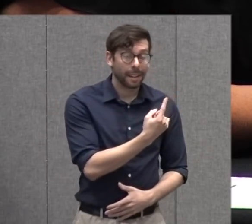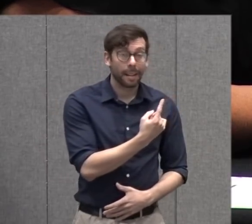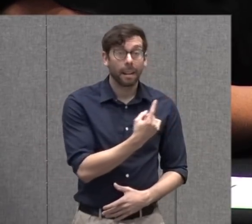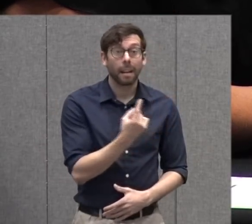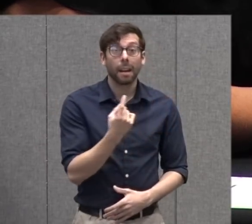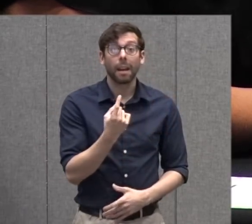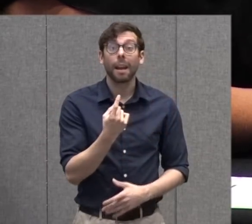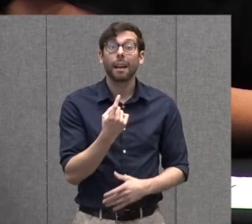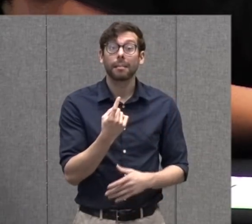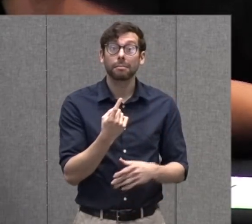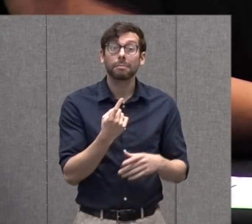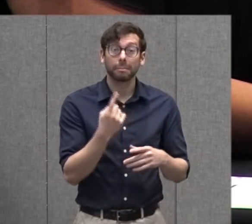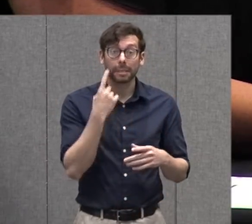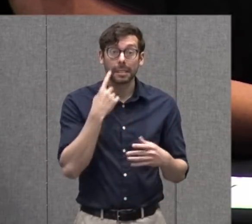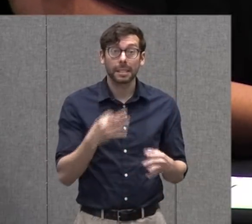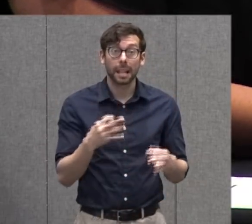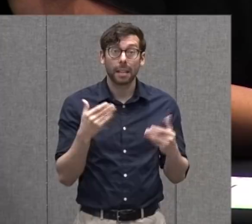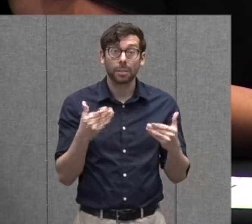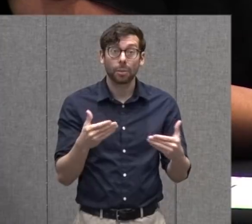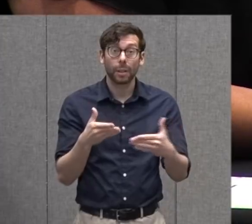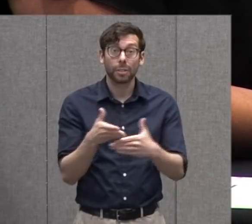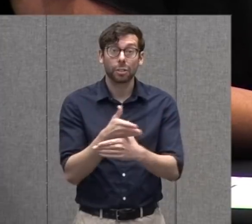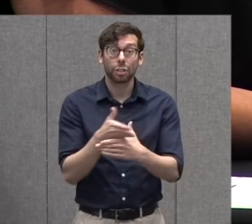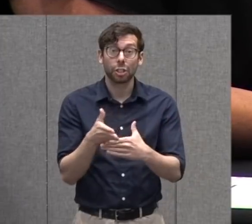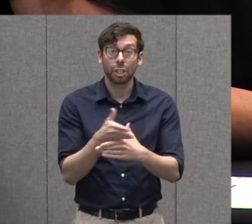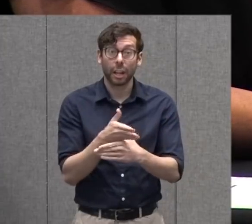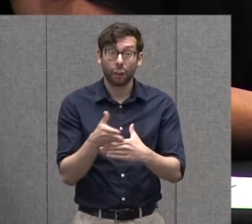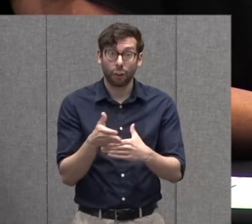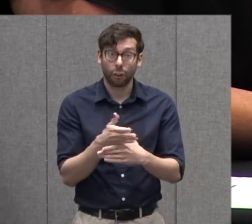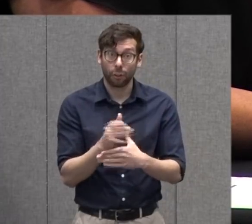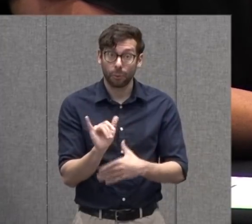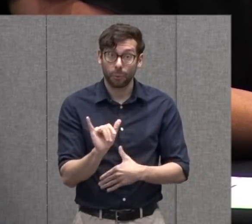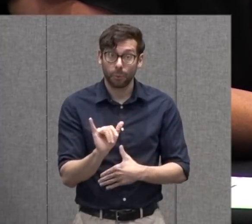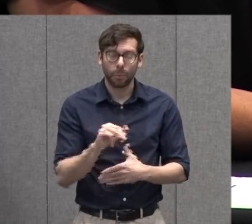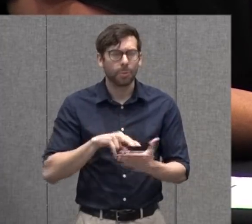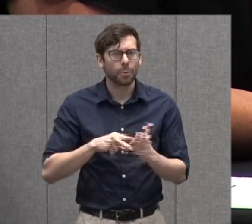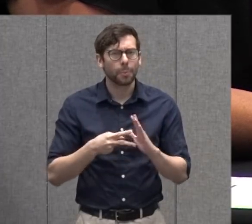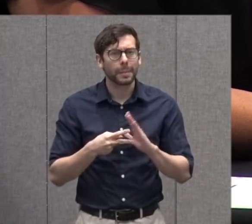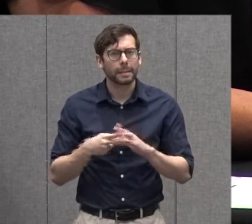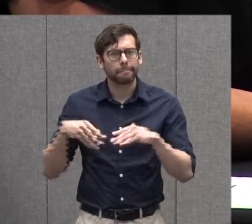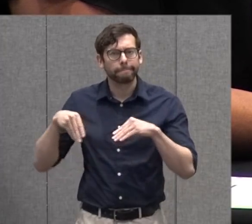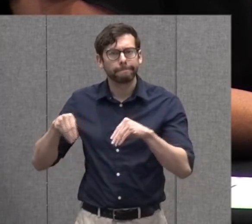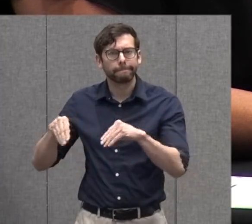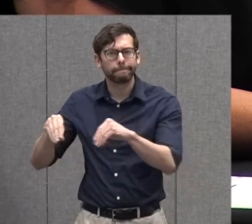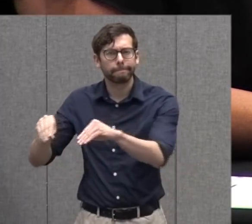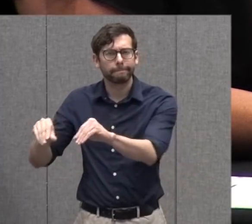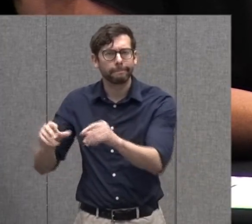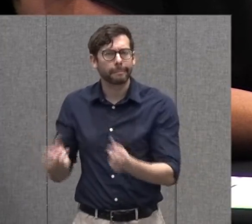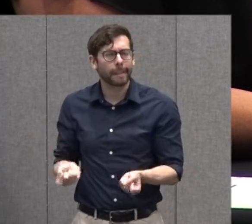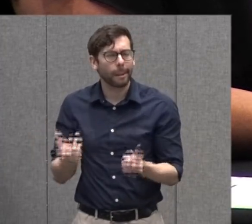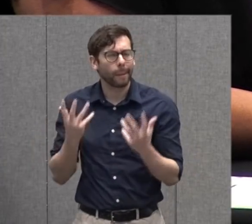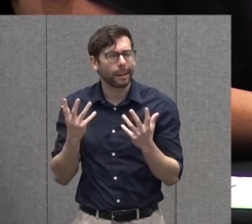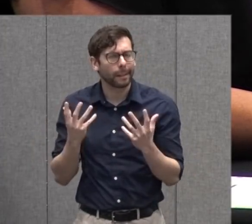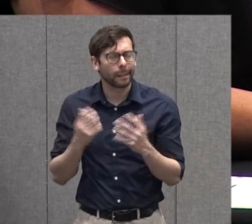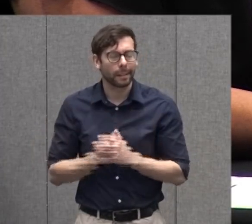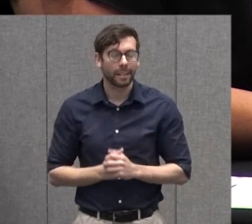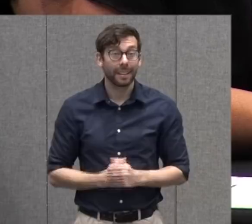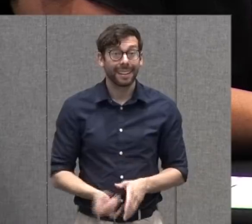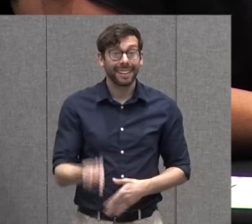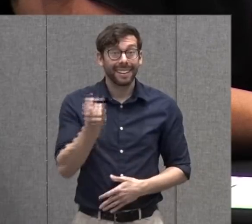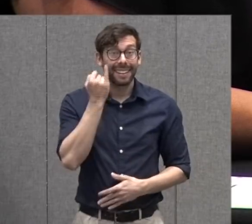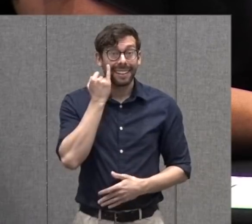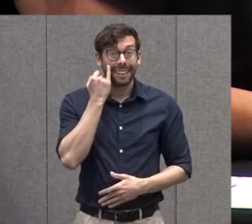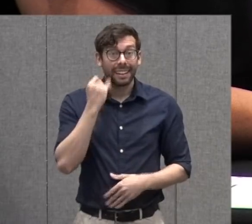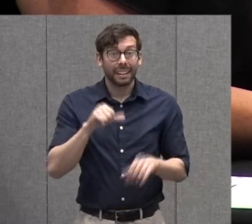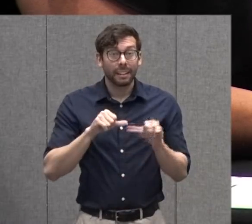decided to share. So how many did he bury this time? If this continued to go on and